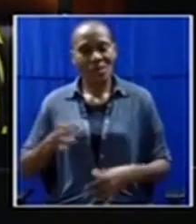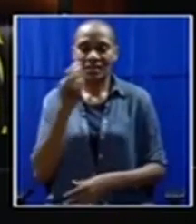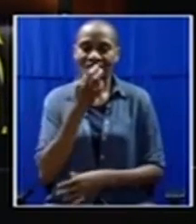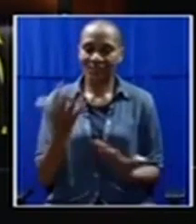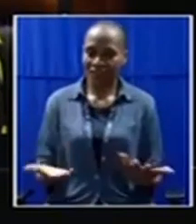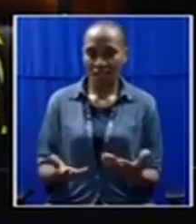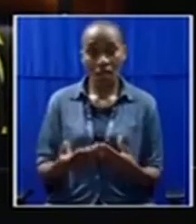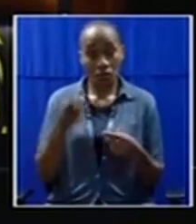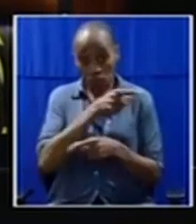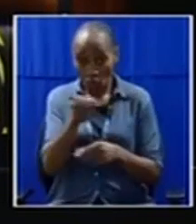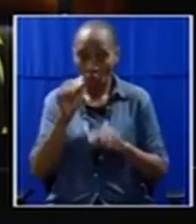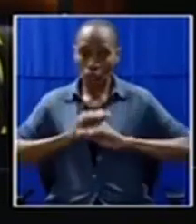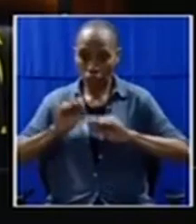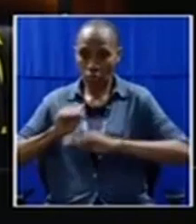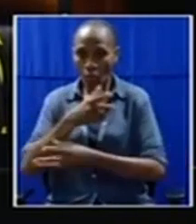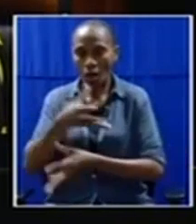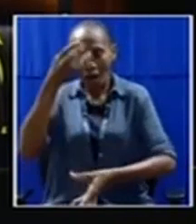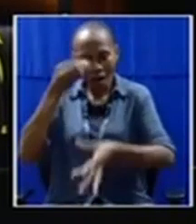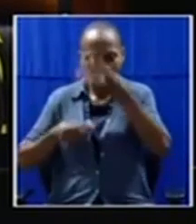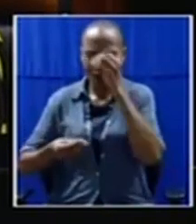good students. Well done.